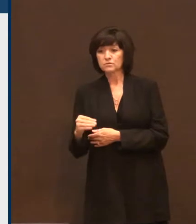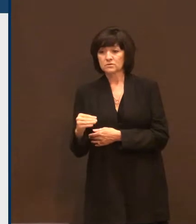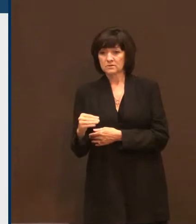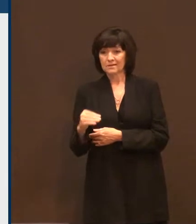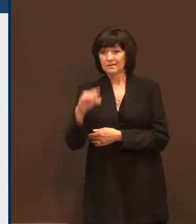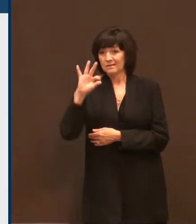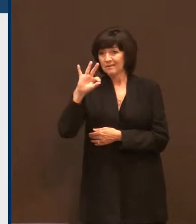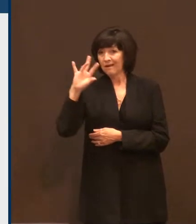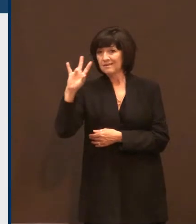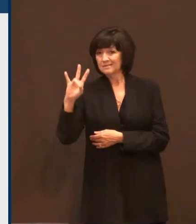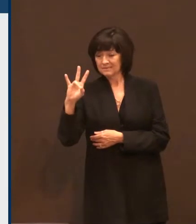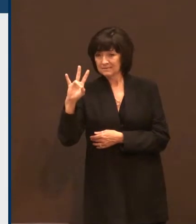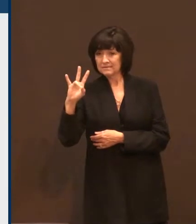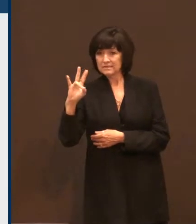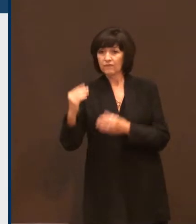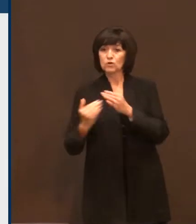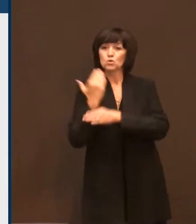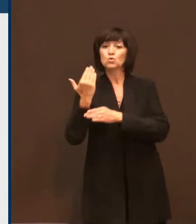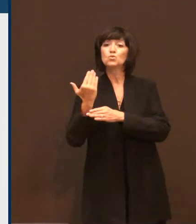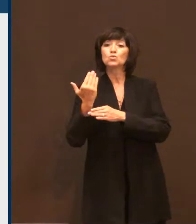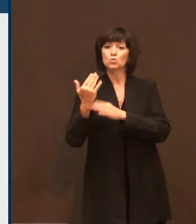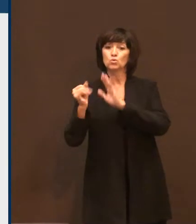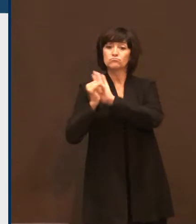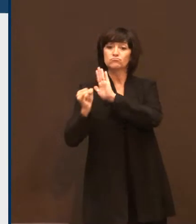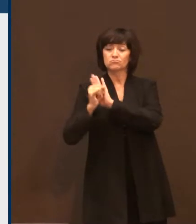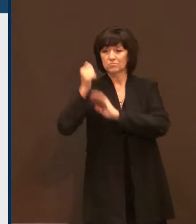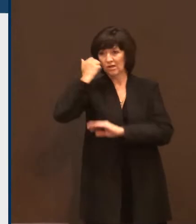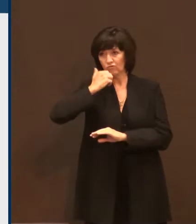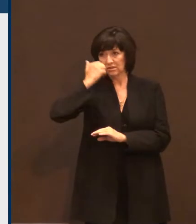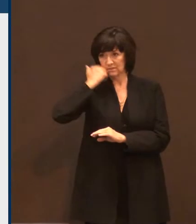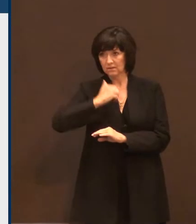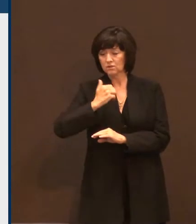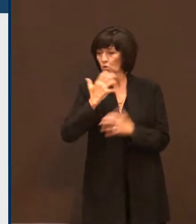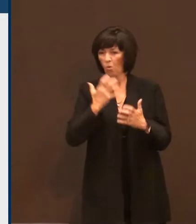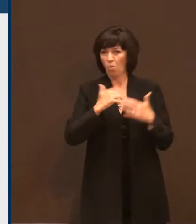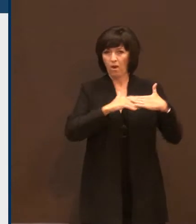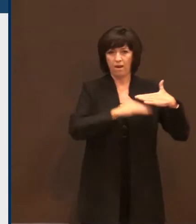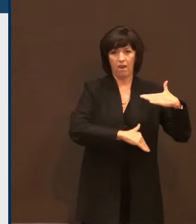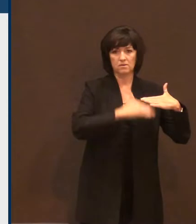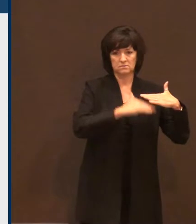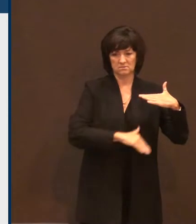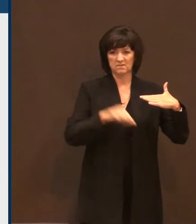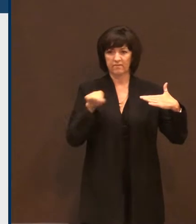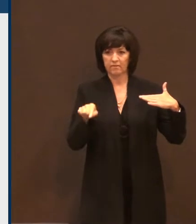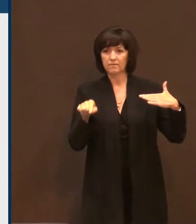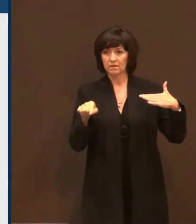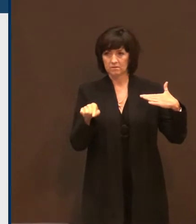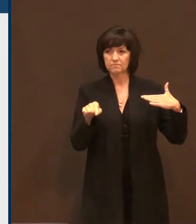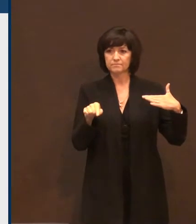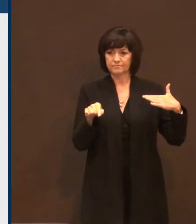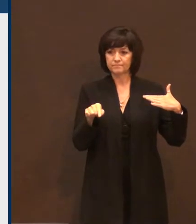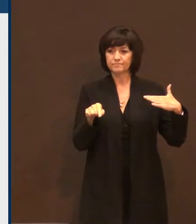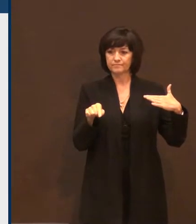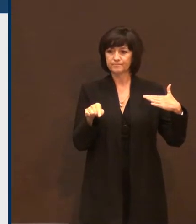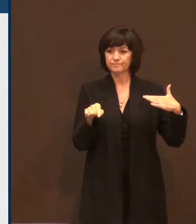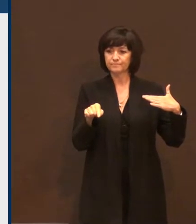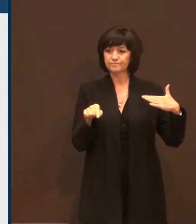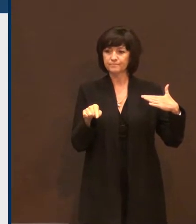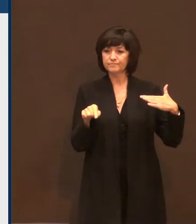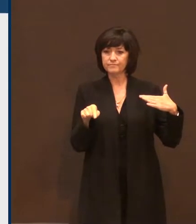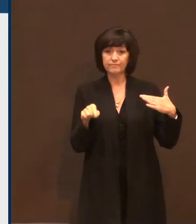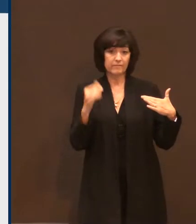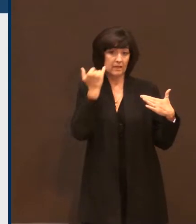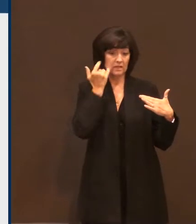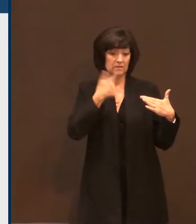97 cases a day, looking more like 97 or 100 cases per